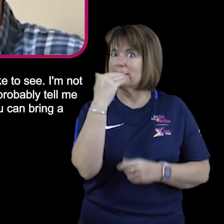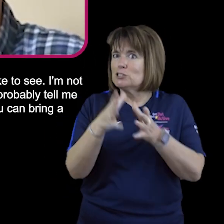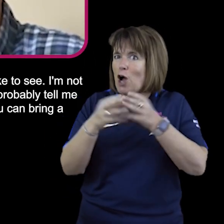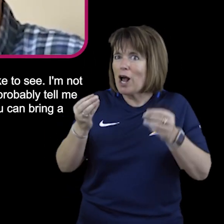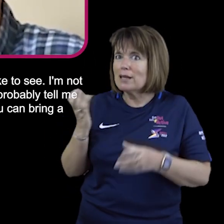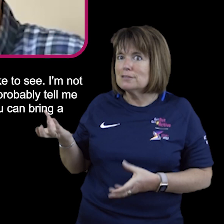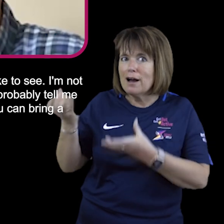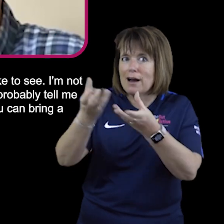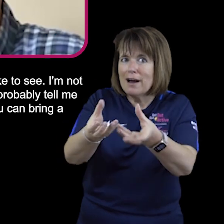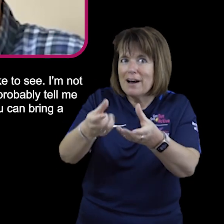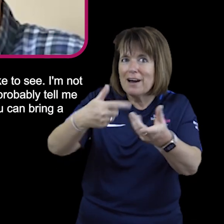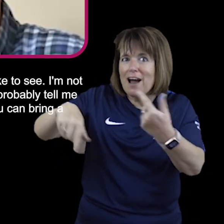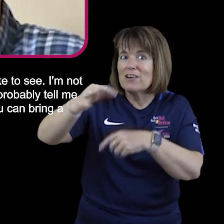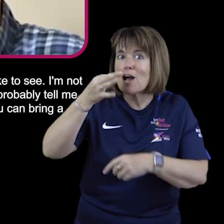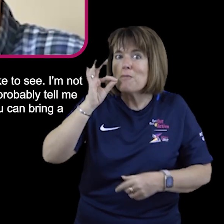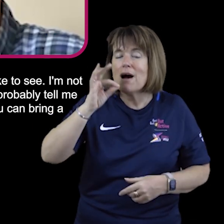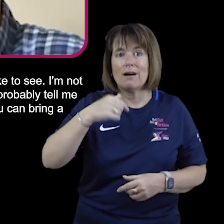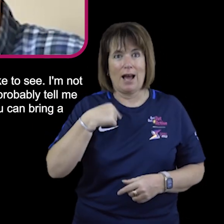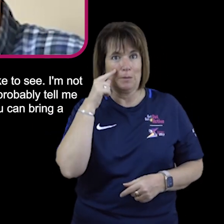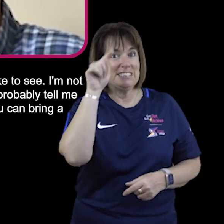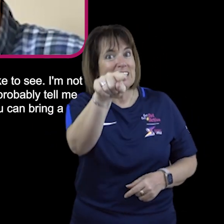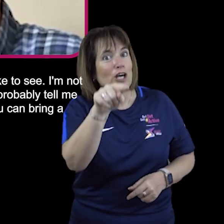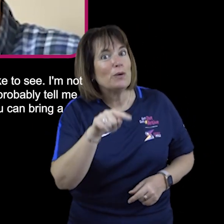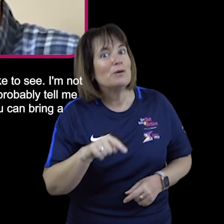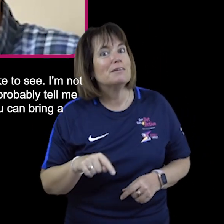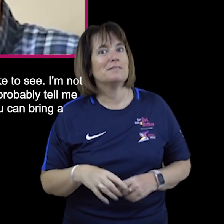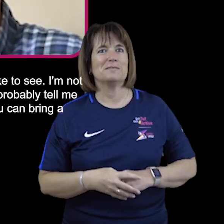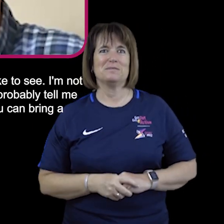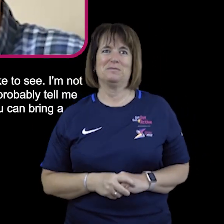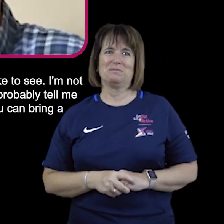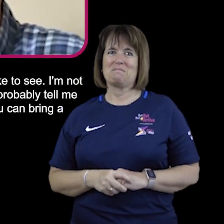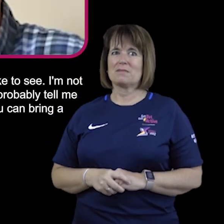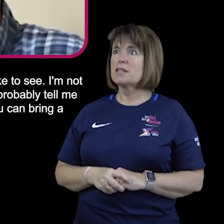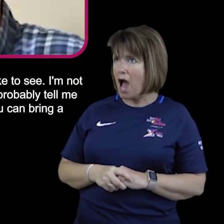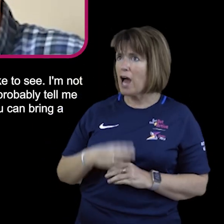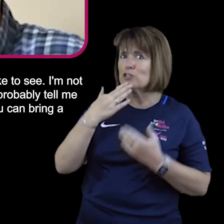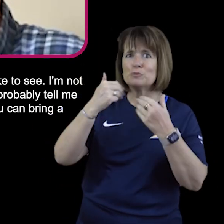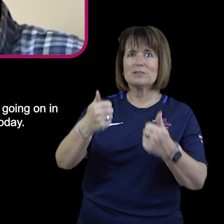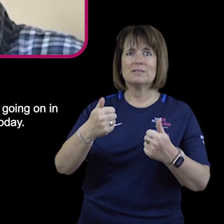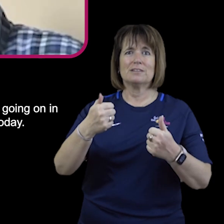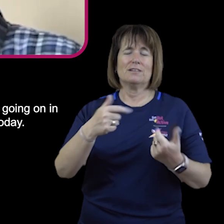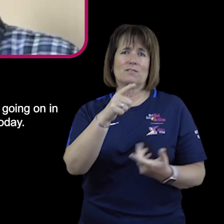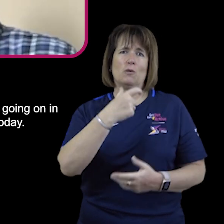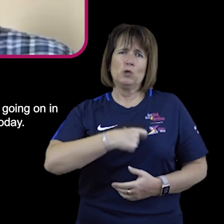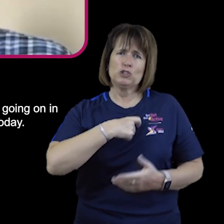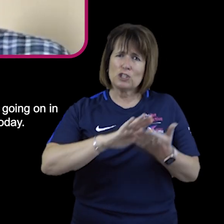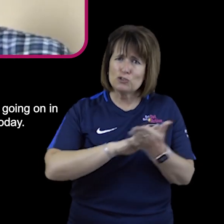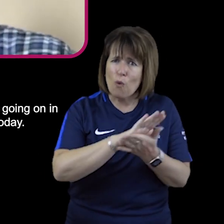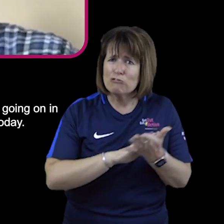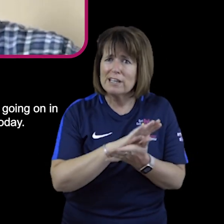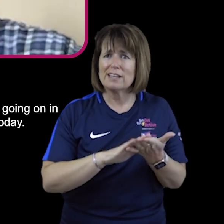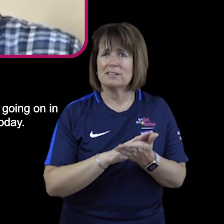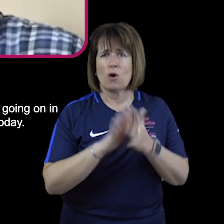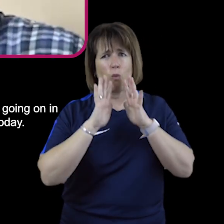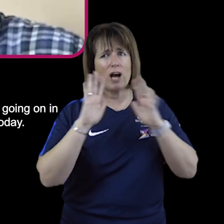But I'm going to come. I'll come with the chocky biscuits, and you can make a cuppa, and I'll come and see you. And thank you so